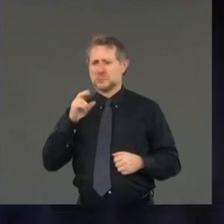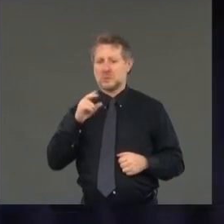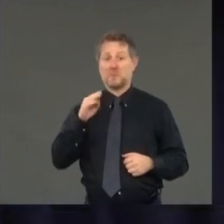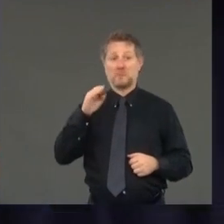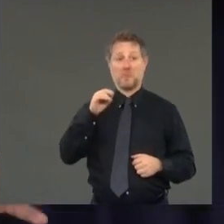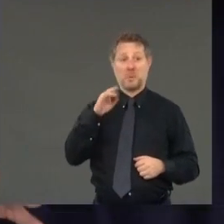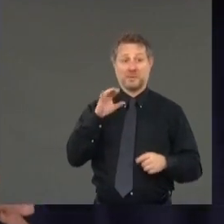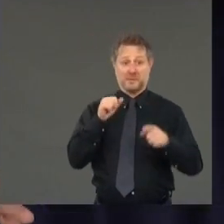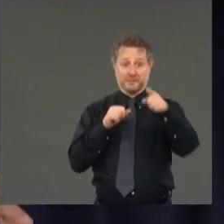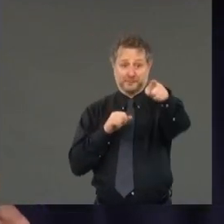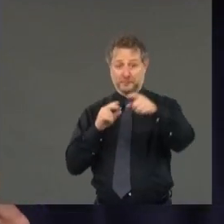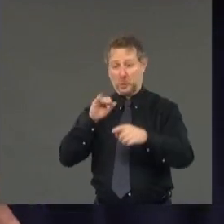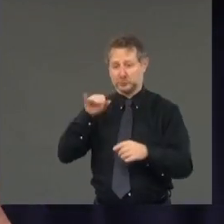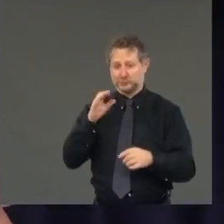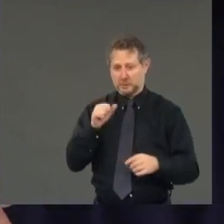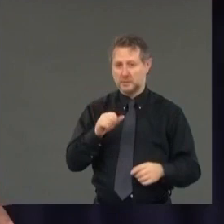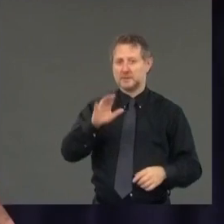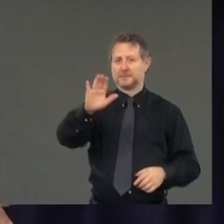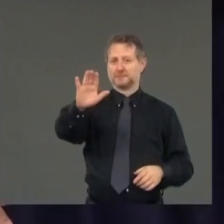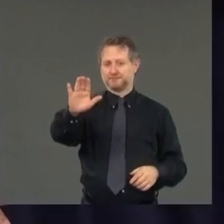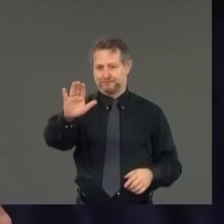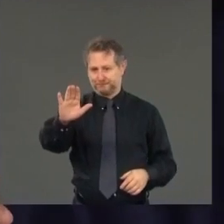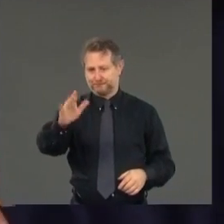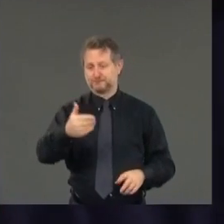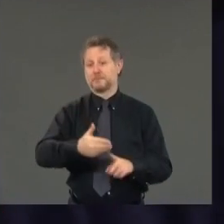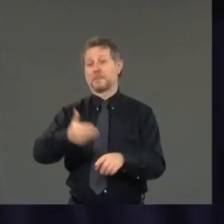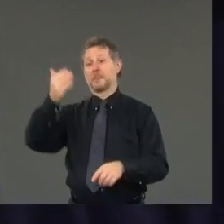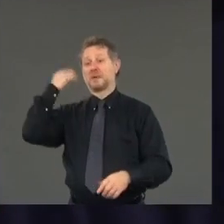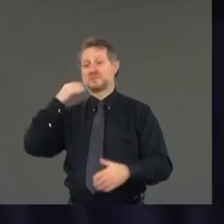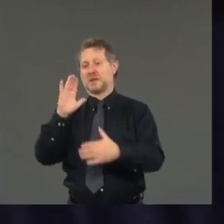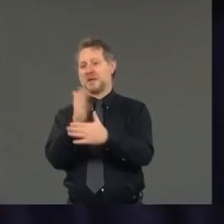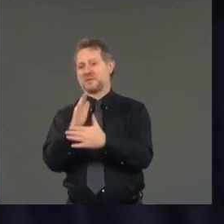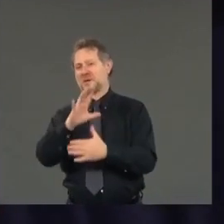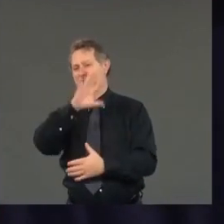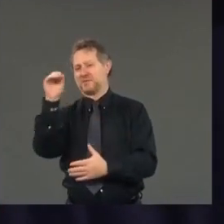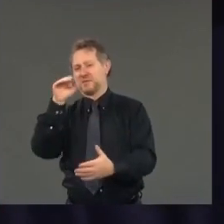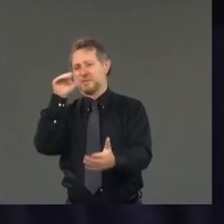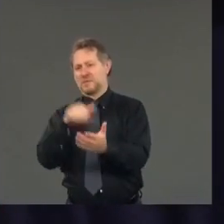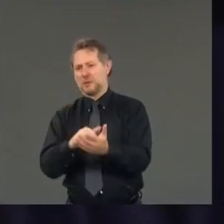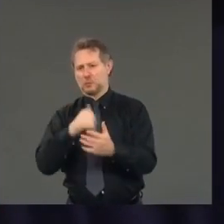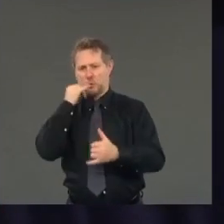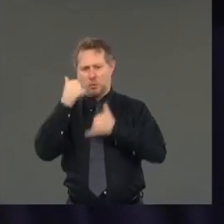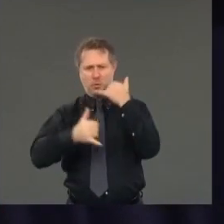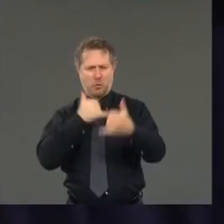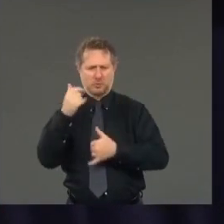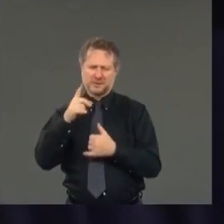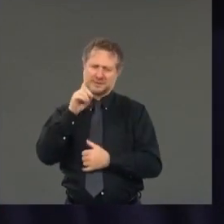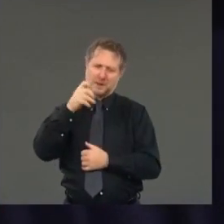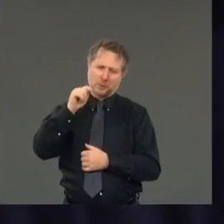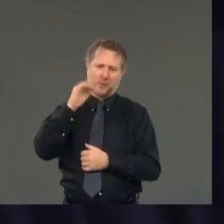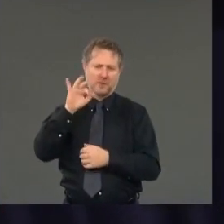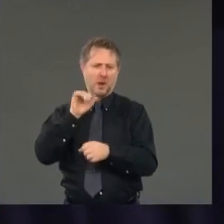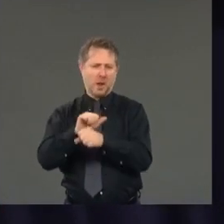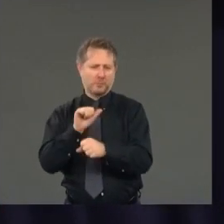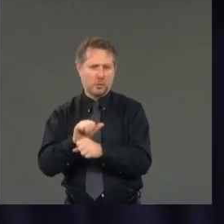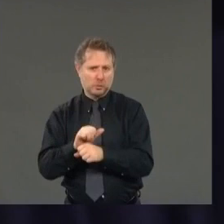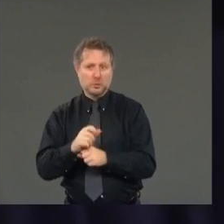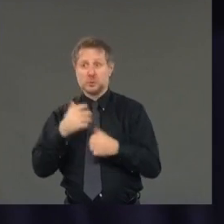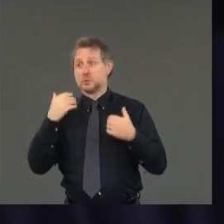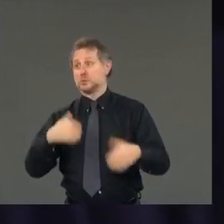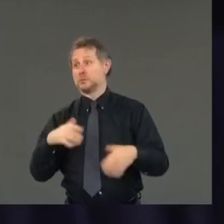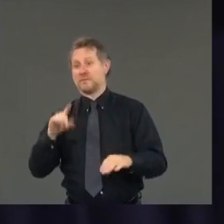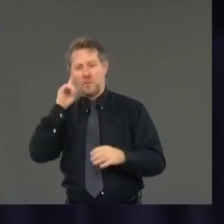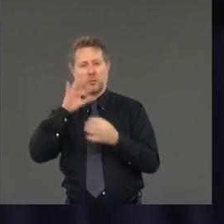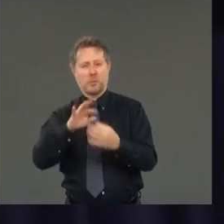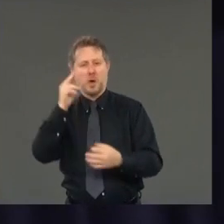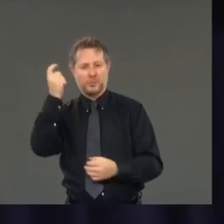about 50,000 calls on a maximum per day at the Department of Labor dealing with unemployment calls to a high of 8 million calls a